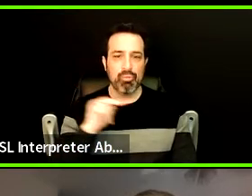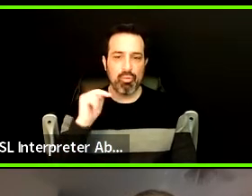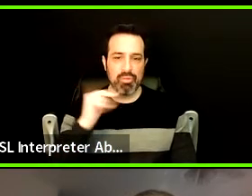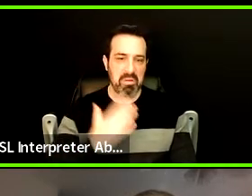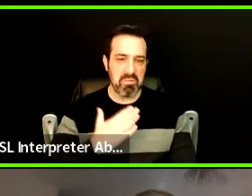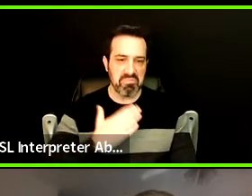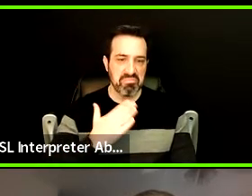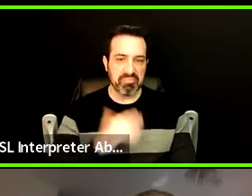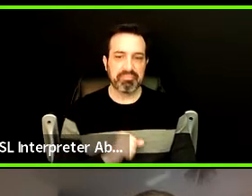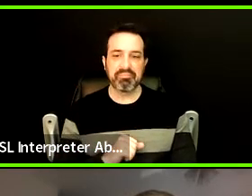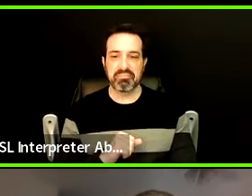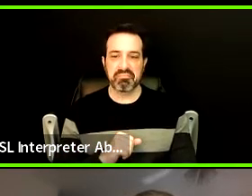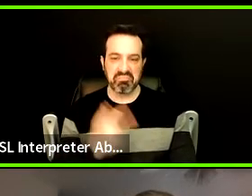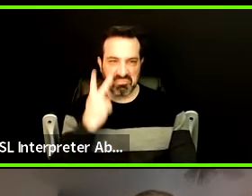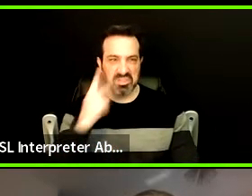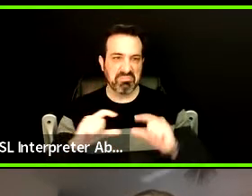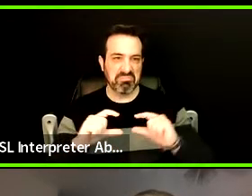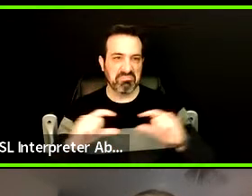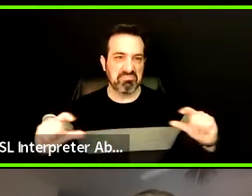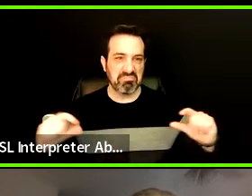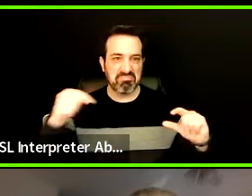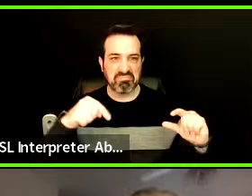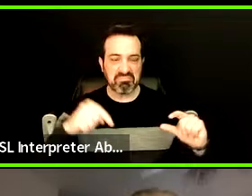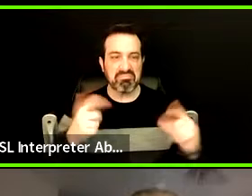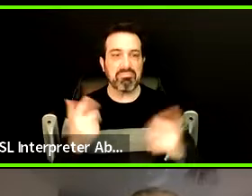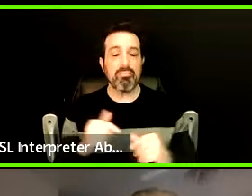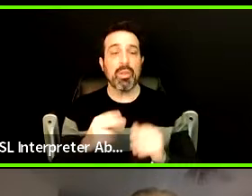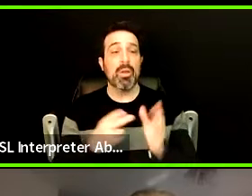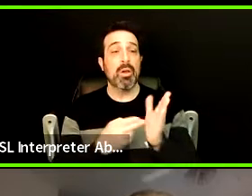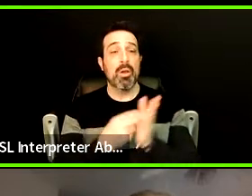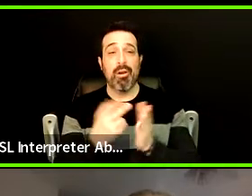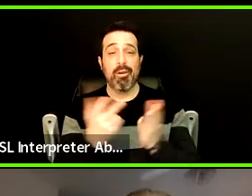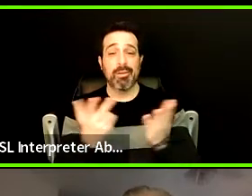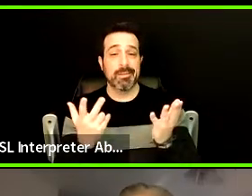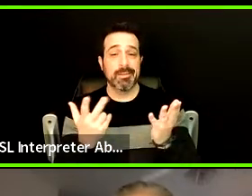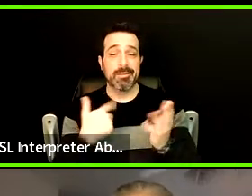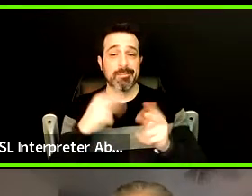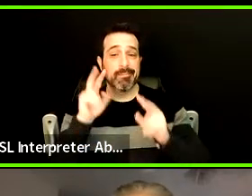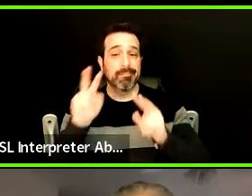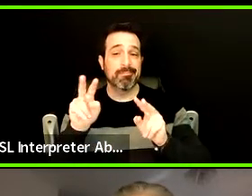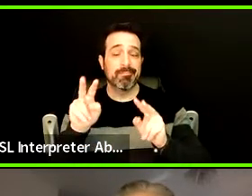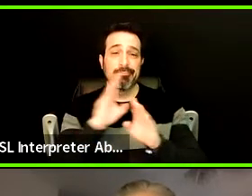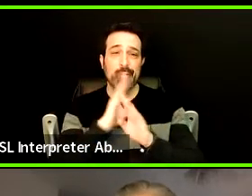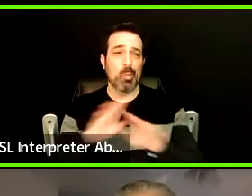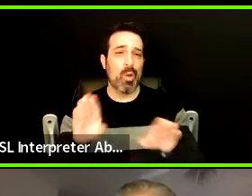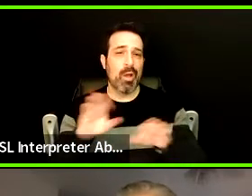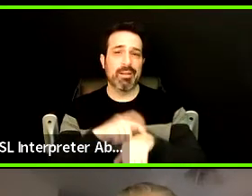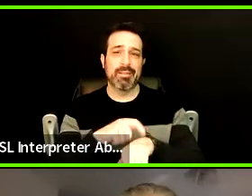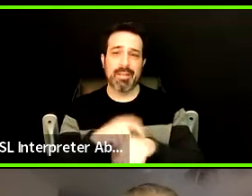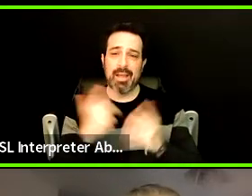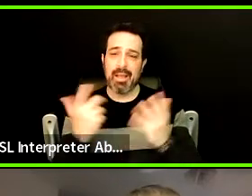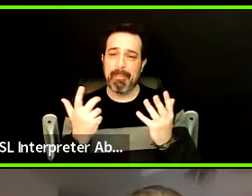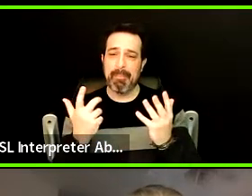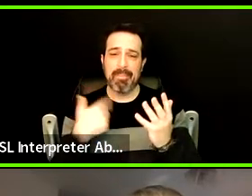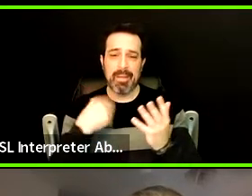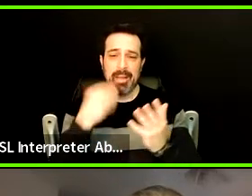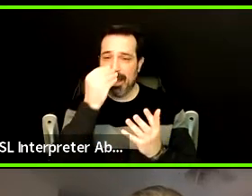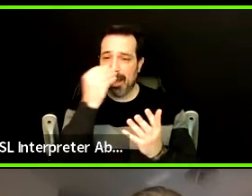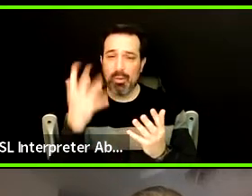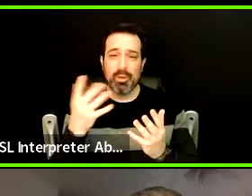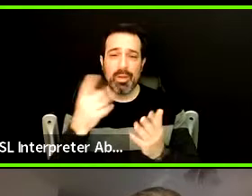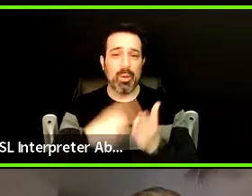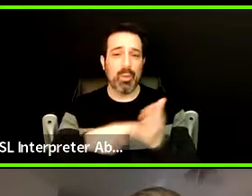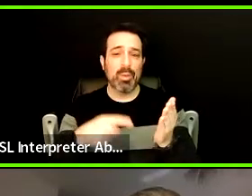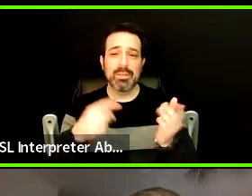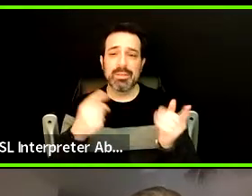my screen. And honestly, I'm just looking for quiet time. I don't care what's going